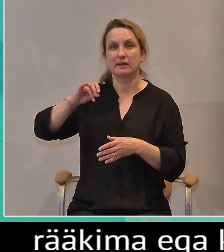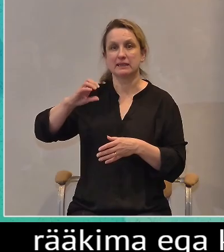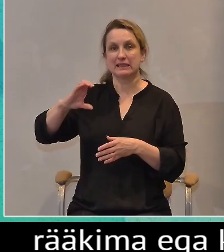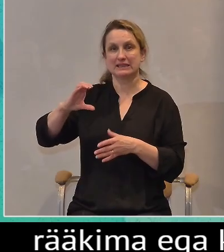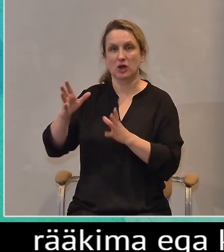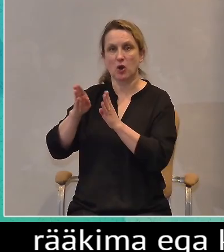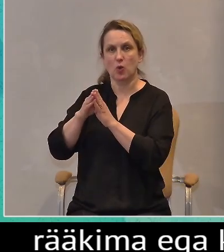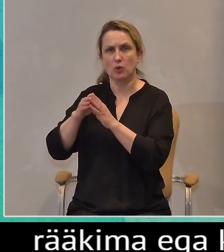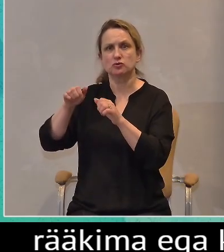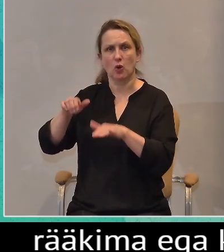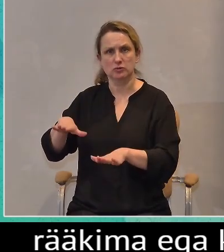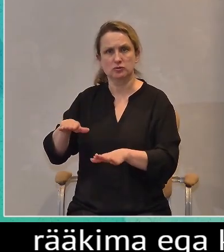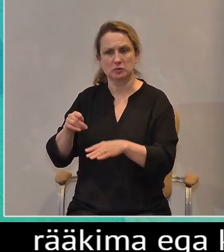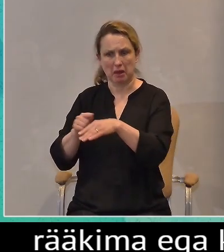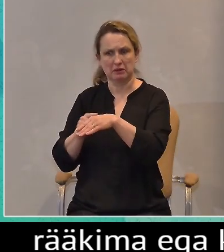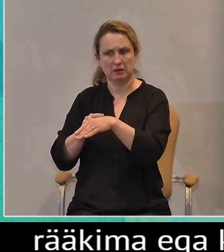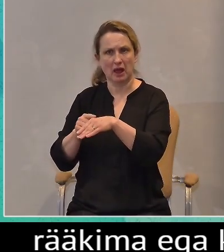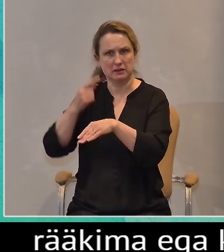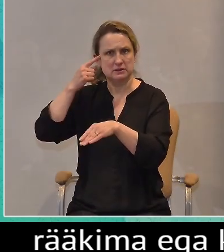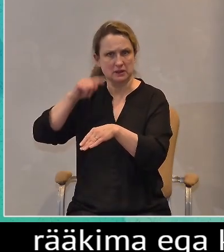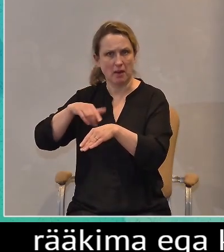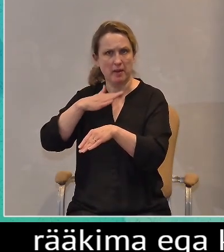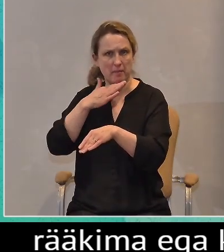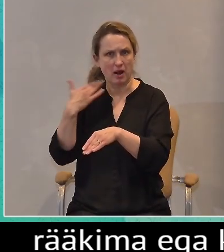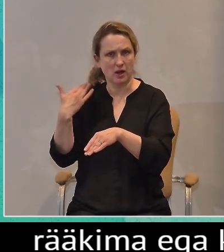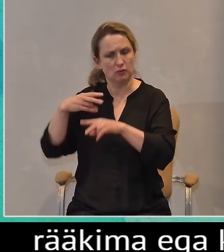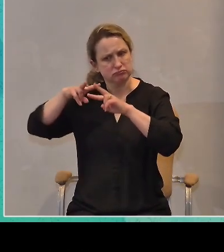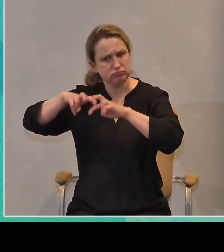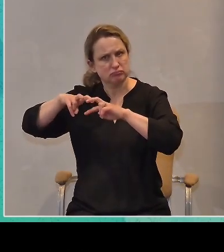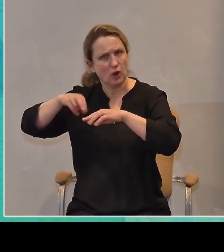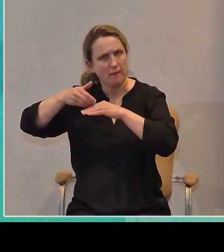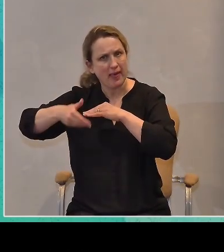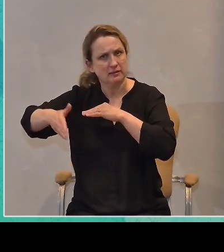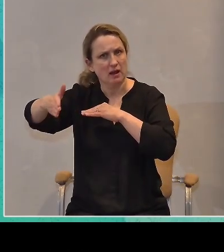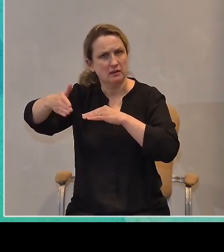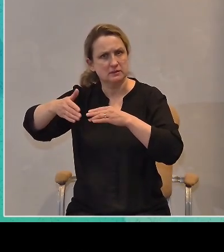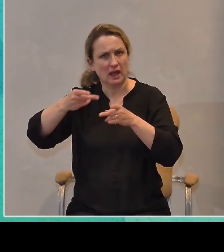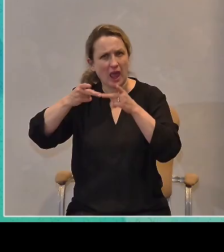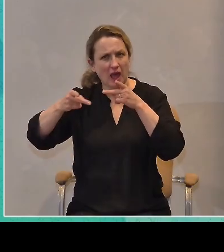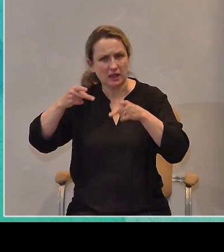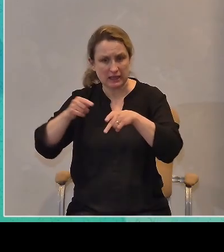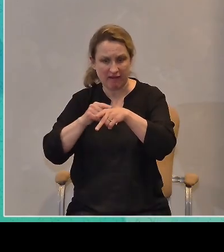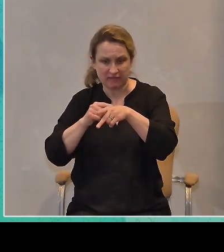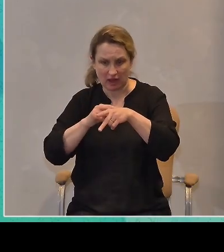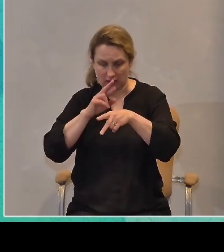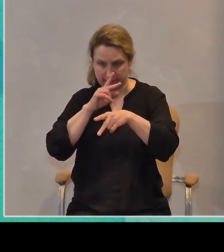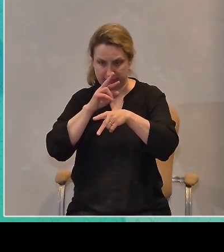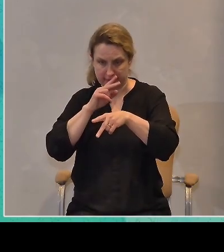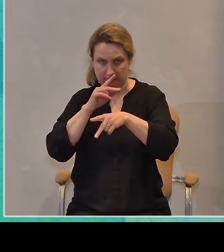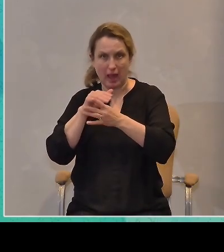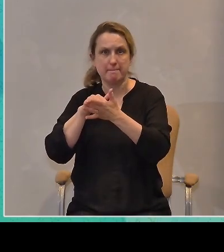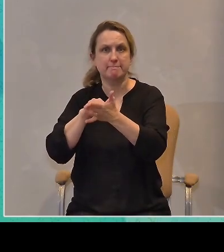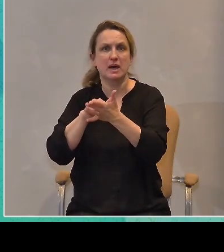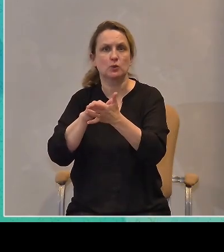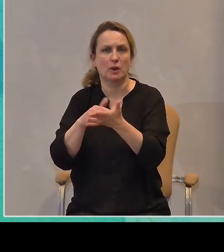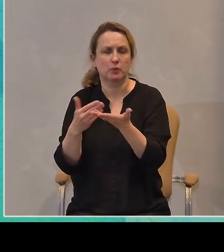these works were published, Tõnis and I decided we are quite well familiar with the gene. We should find out how the mutations found in patients affect